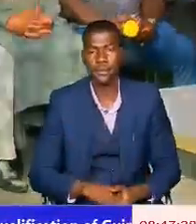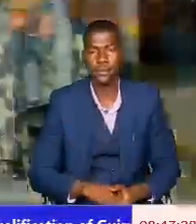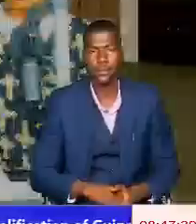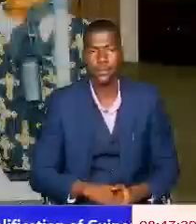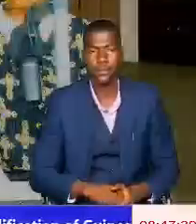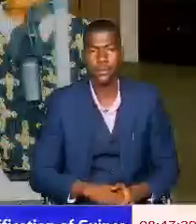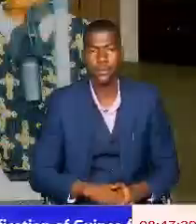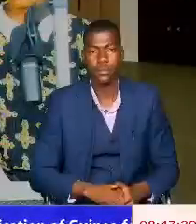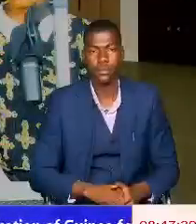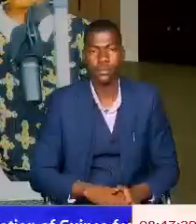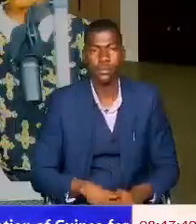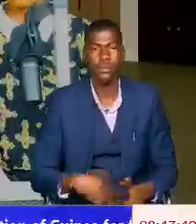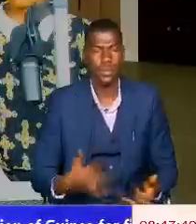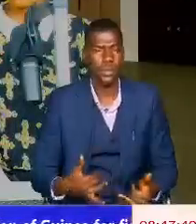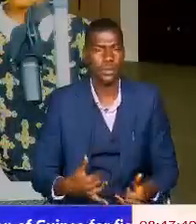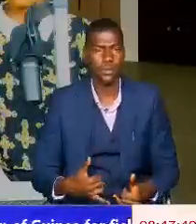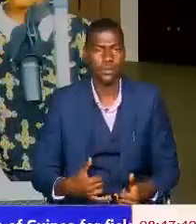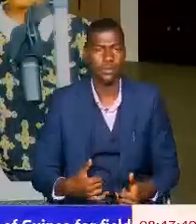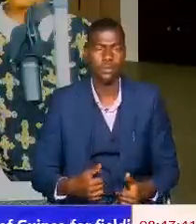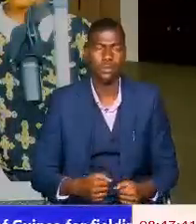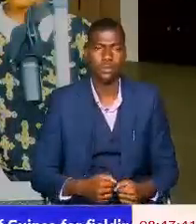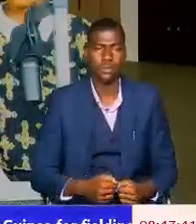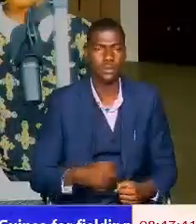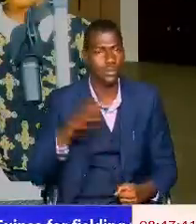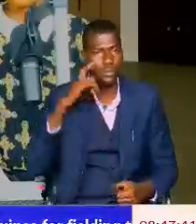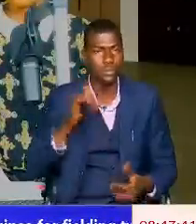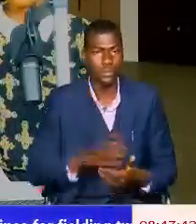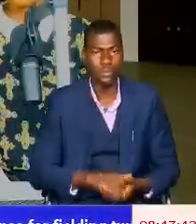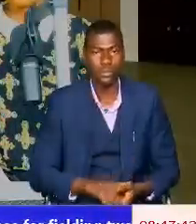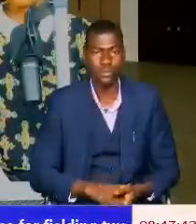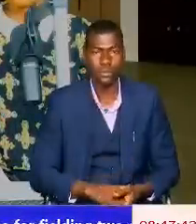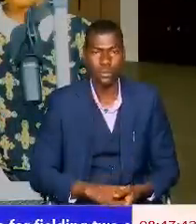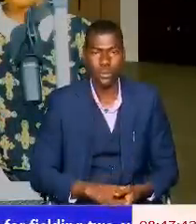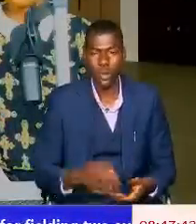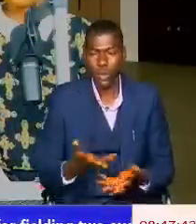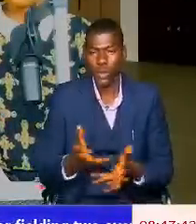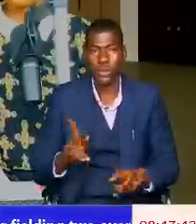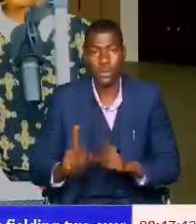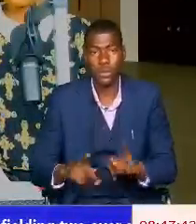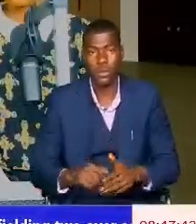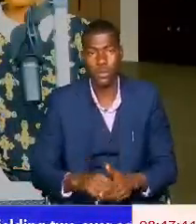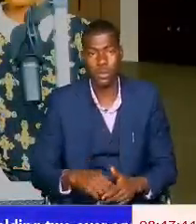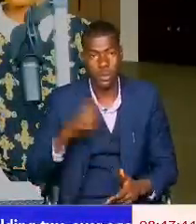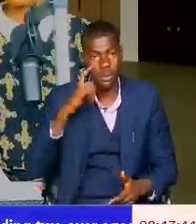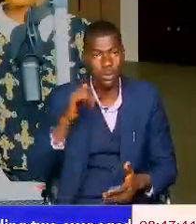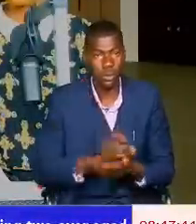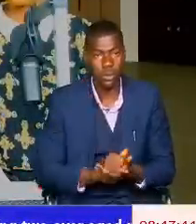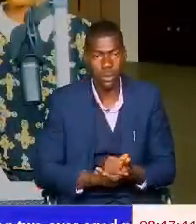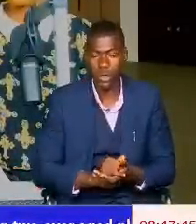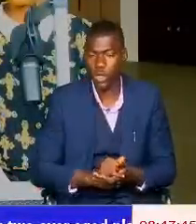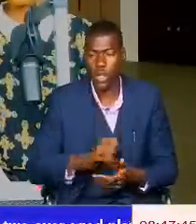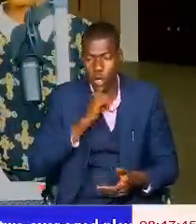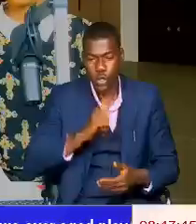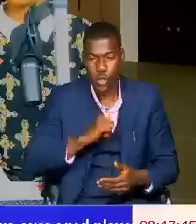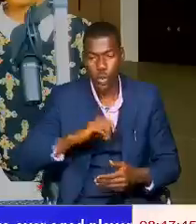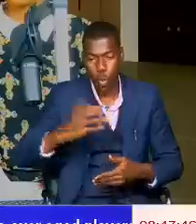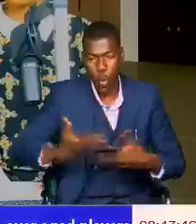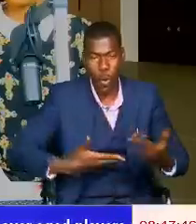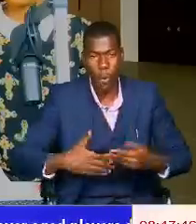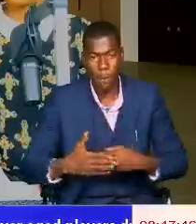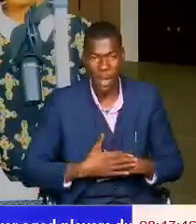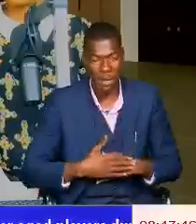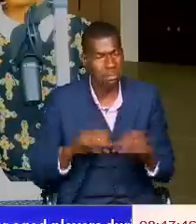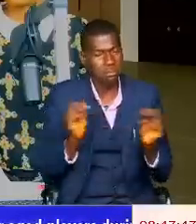Now, you can imagine. No, those ones, they don't reject them. They don't fizzle into our society. Police, they